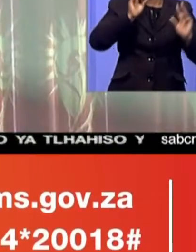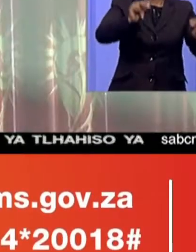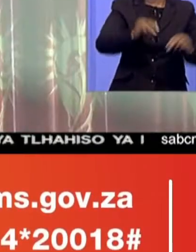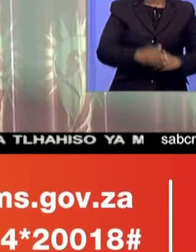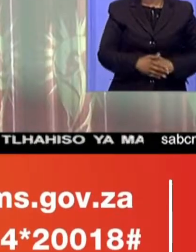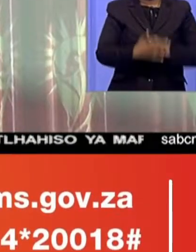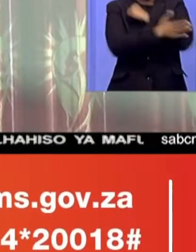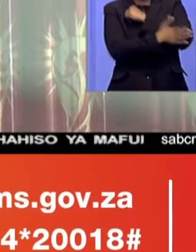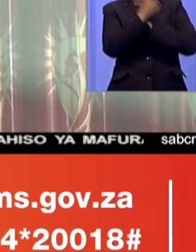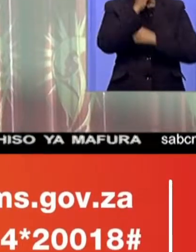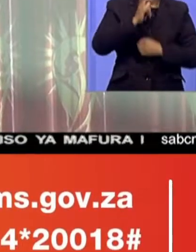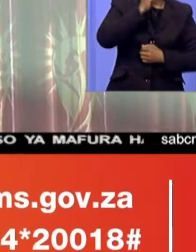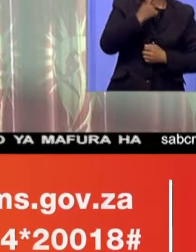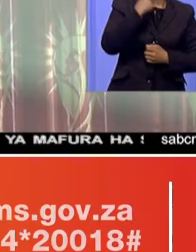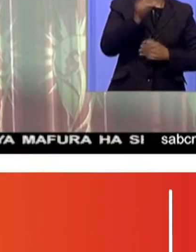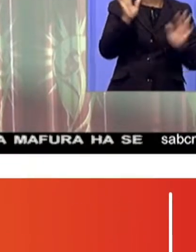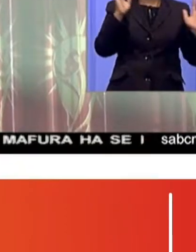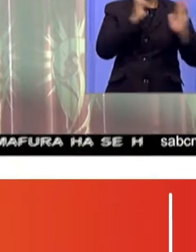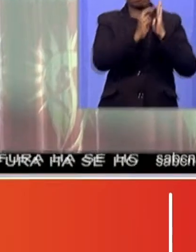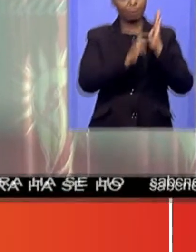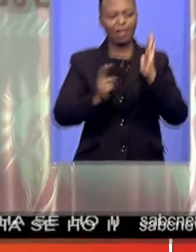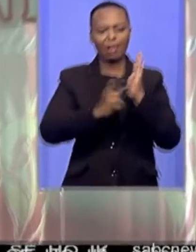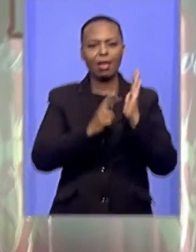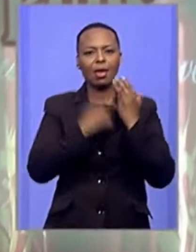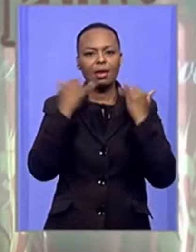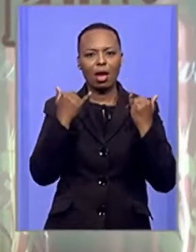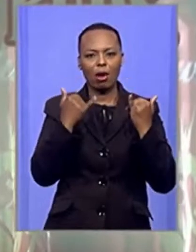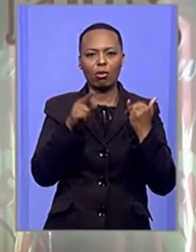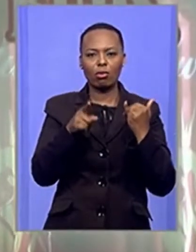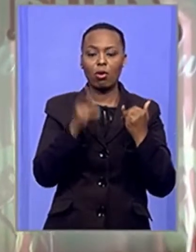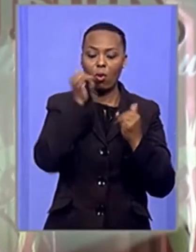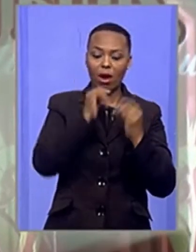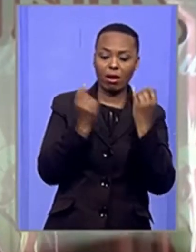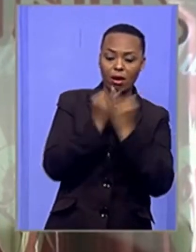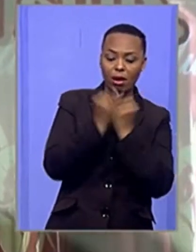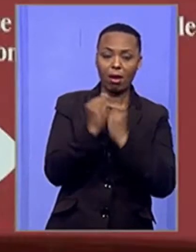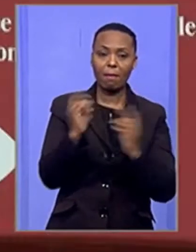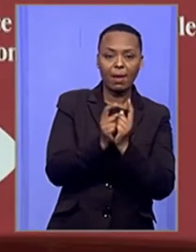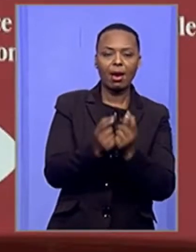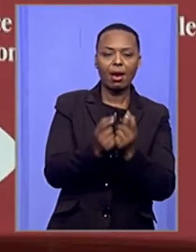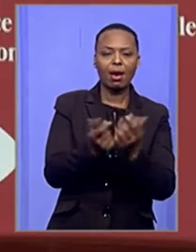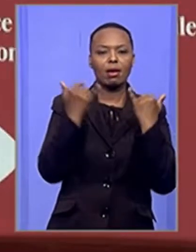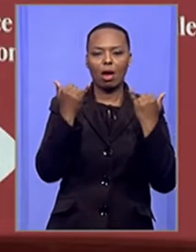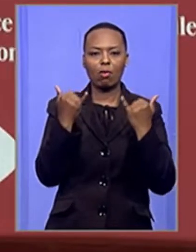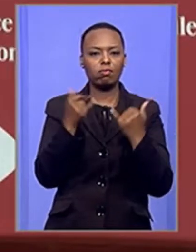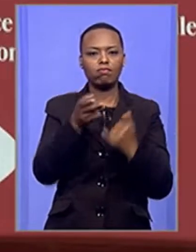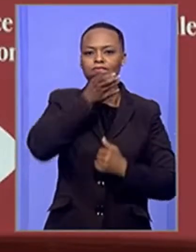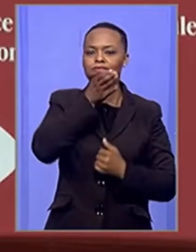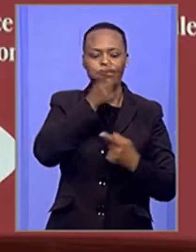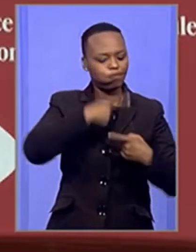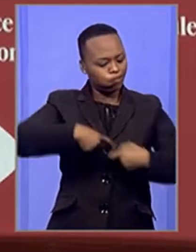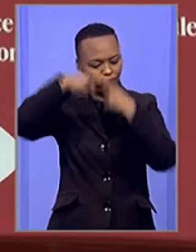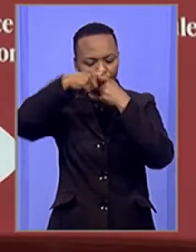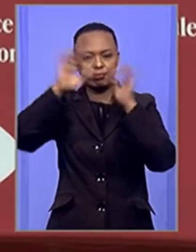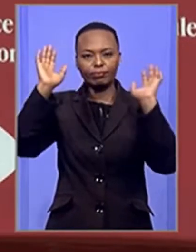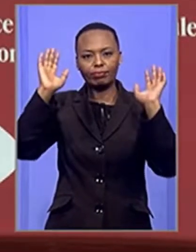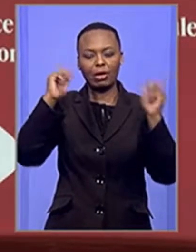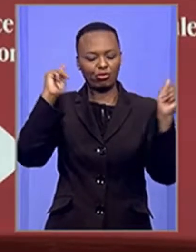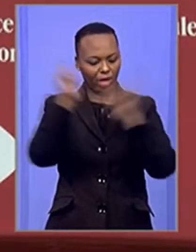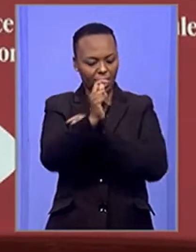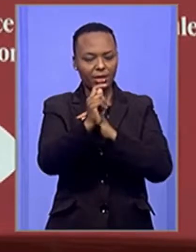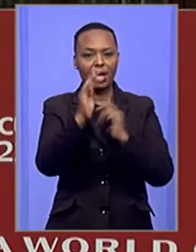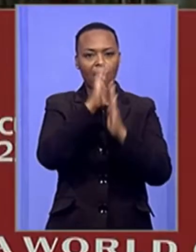eka e dumetse ho phomotsa melao ya tahi nakong ya tlhodisano, empa matsatsi pele ho thakgwa ho bile le phetoho.